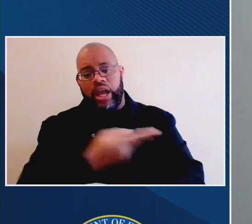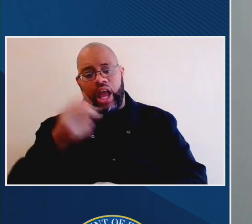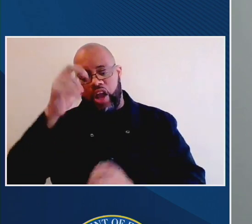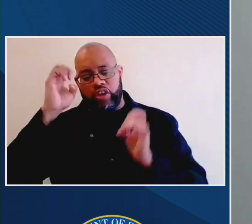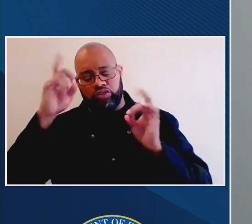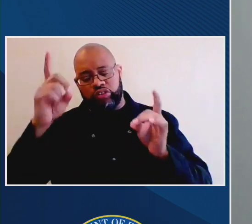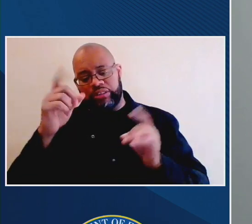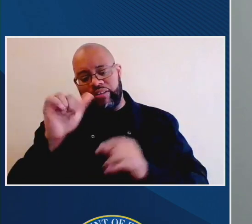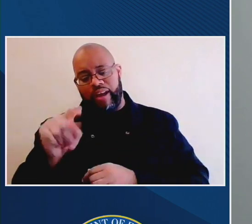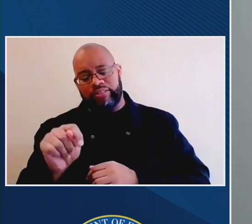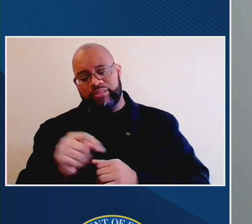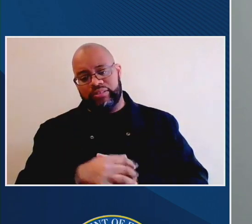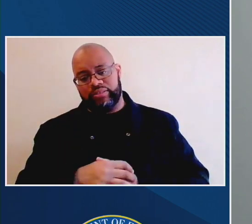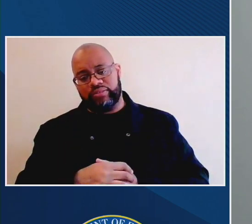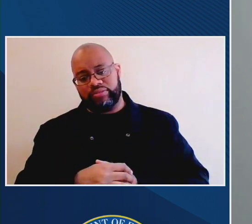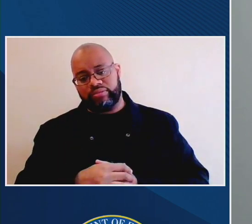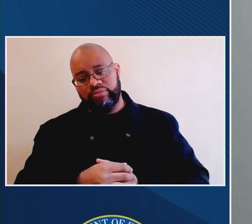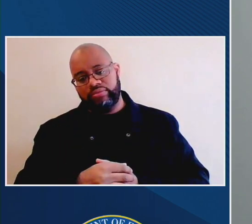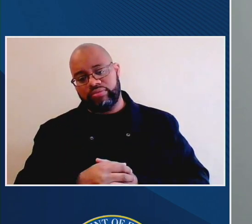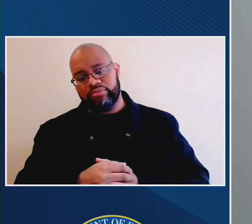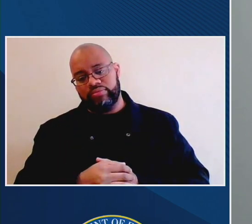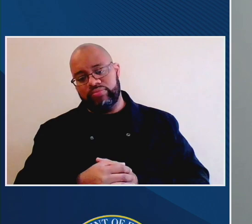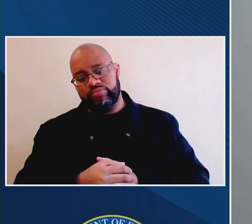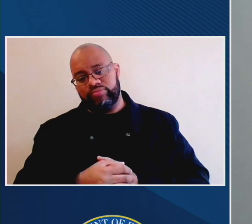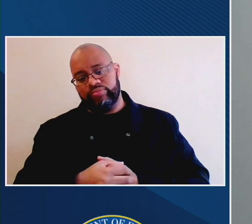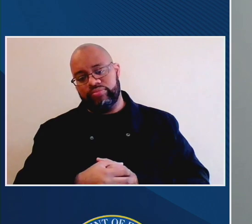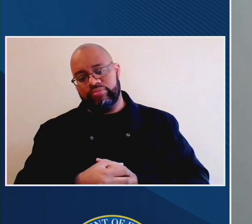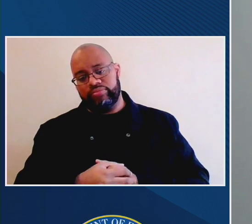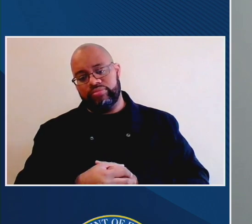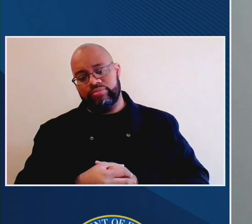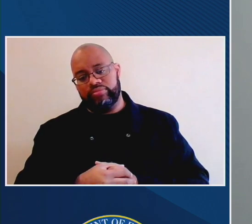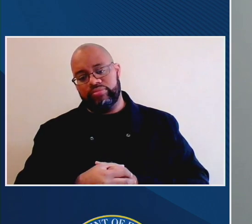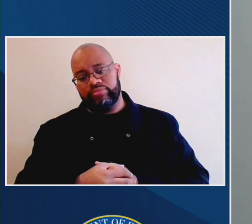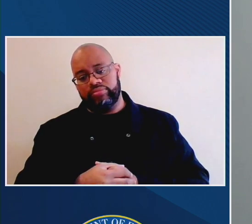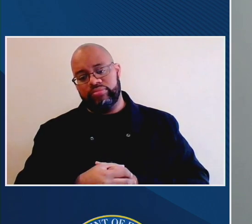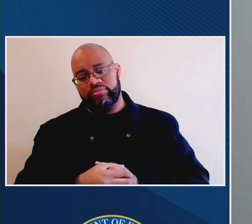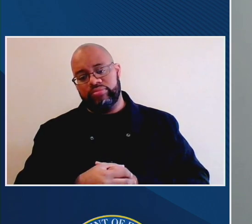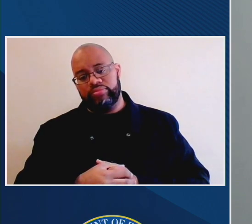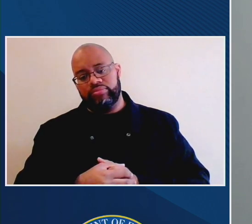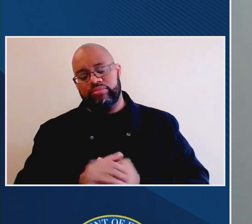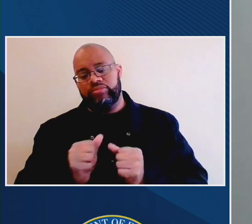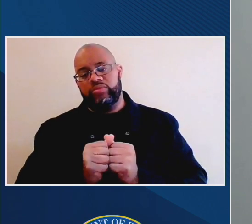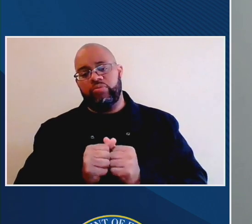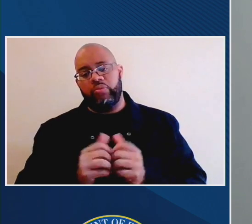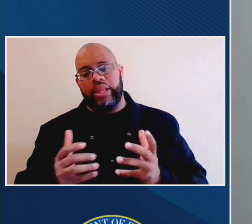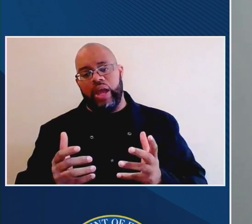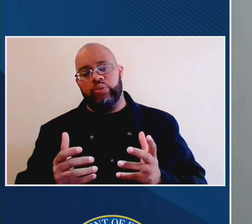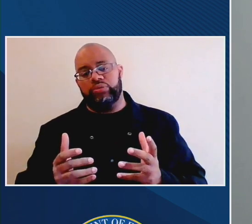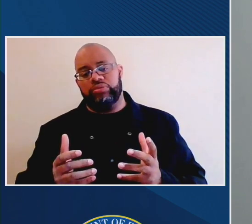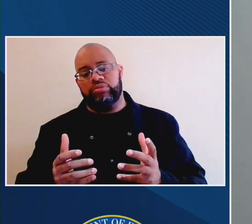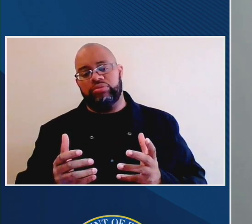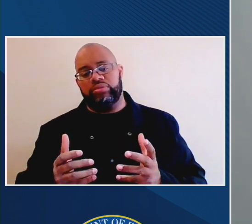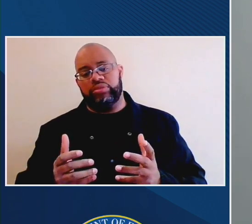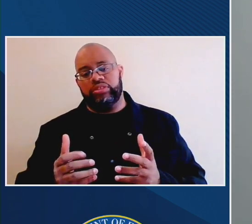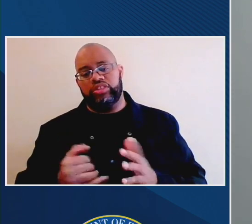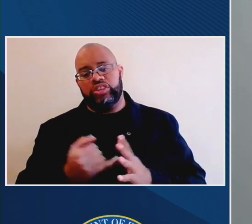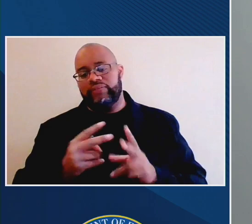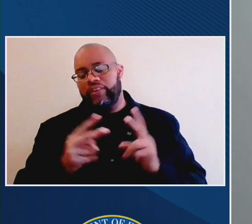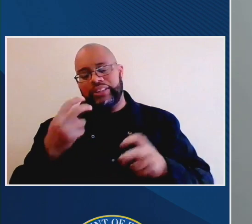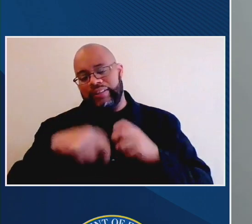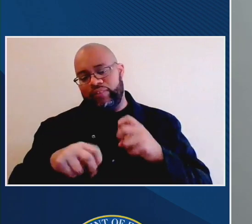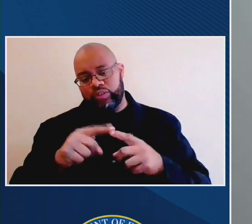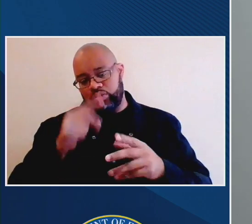to engage in deeper conversation about how to, make that a reality while recognizing the context that different states have